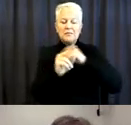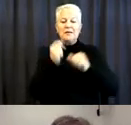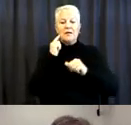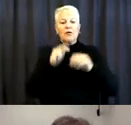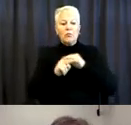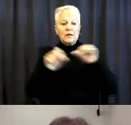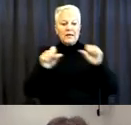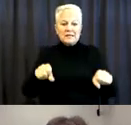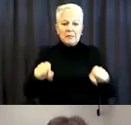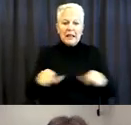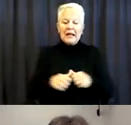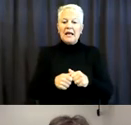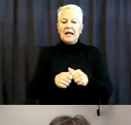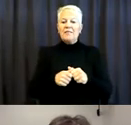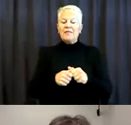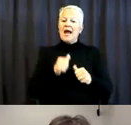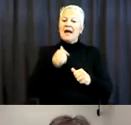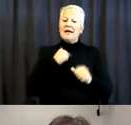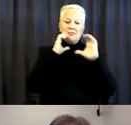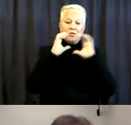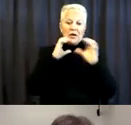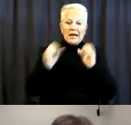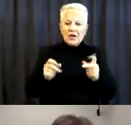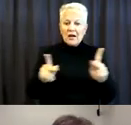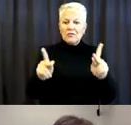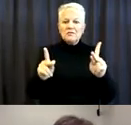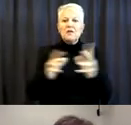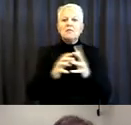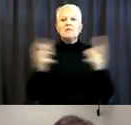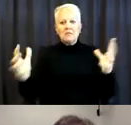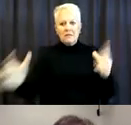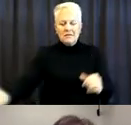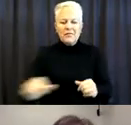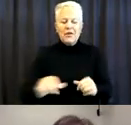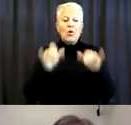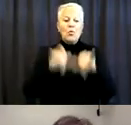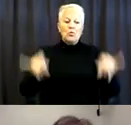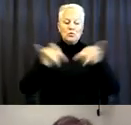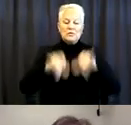predictability, communication opportunities galore, routine,